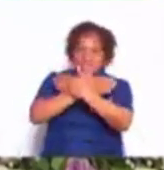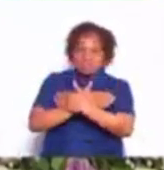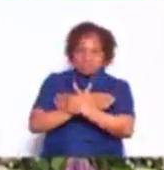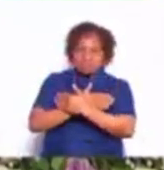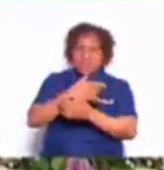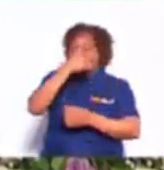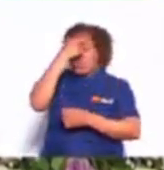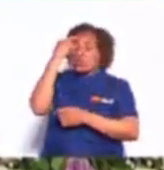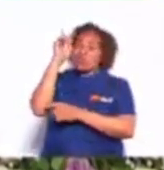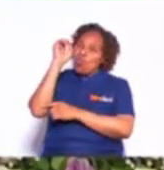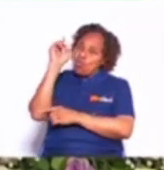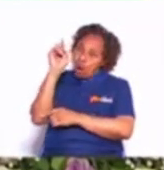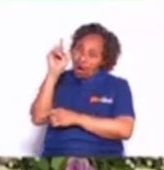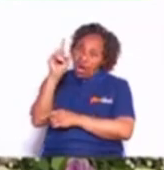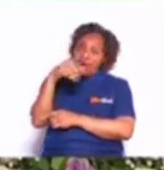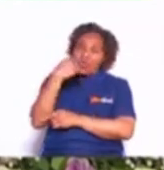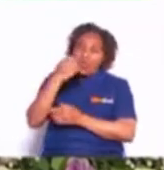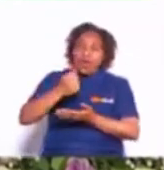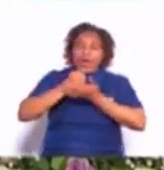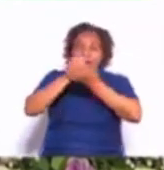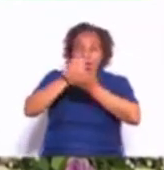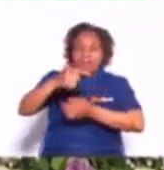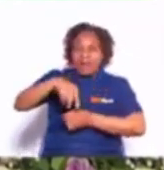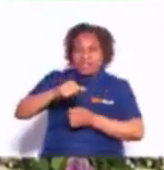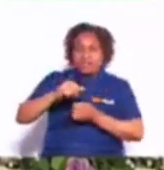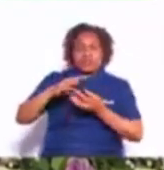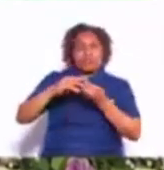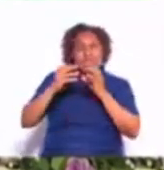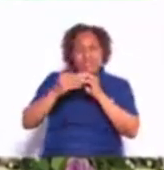Because you are the one who can help us. You created us.